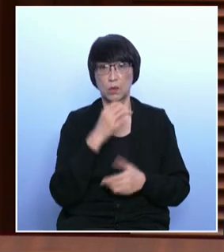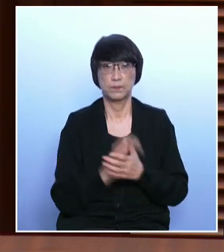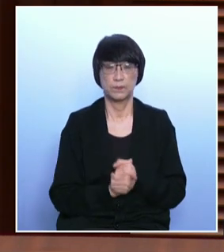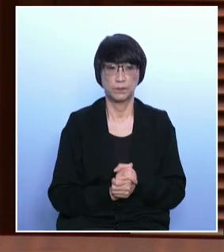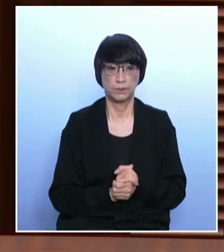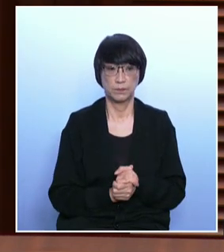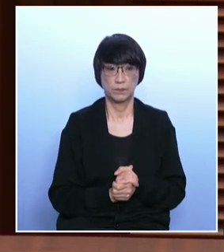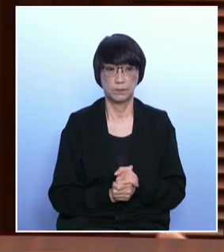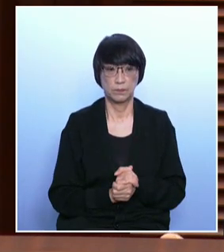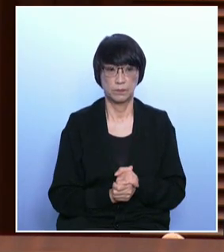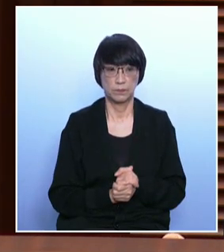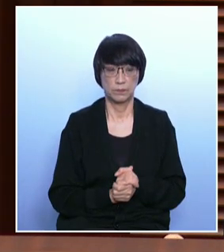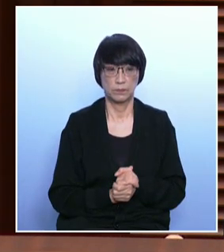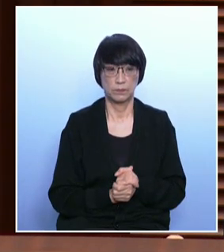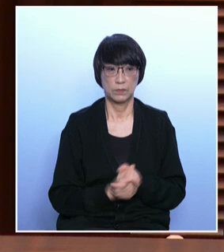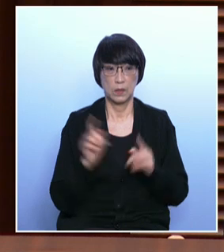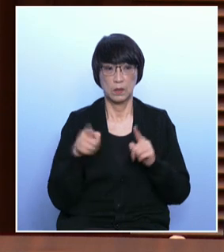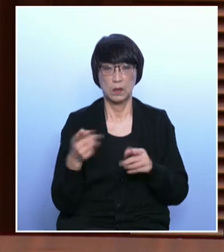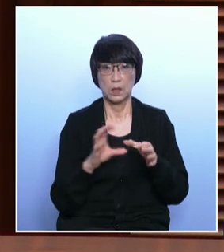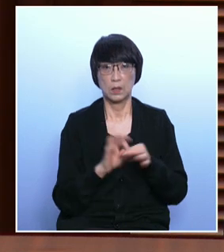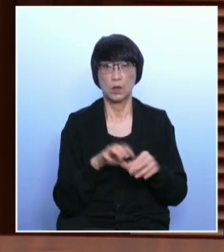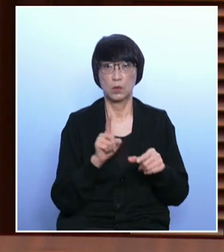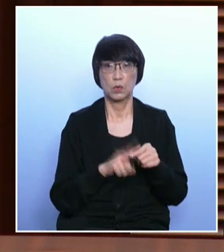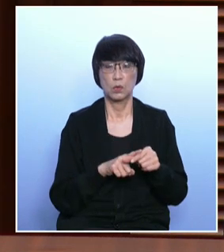We recruit talents to come to Hong Kong.